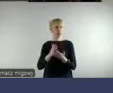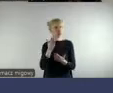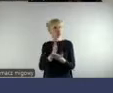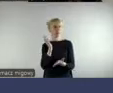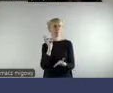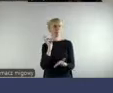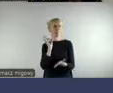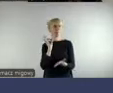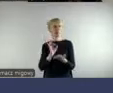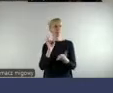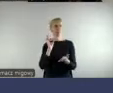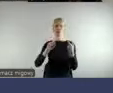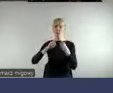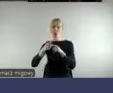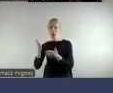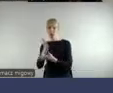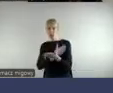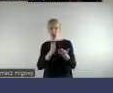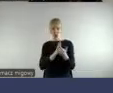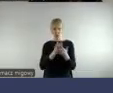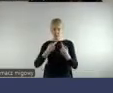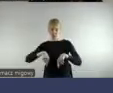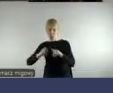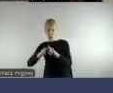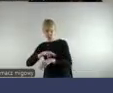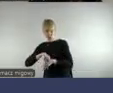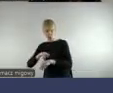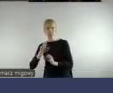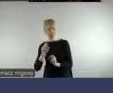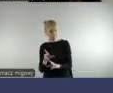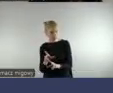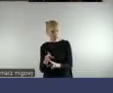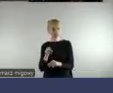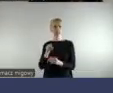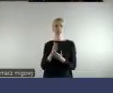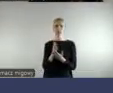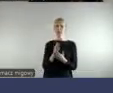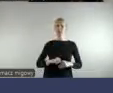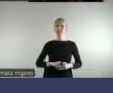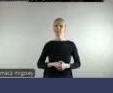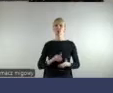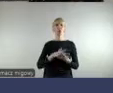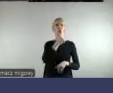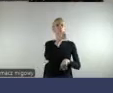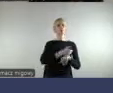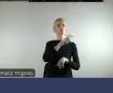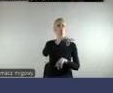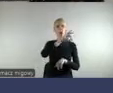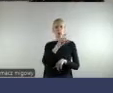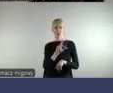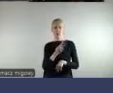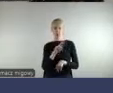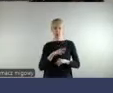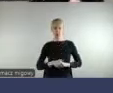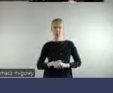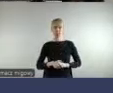is done effectively across sectors, the county governor has a formal coordination authority on a regional level. So